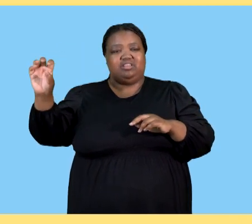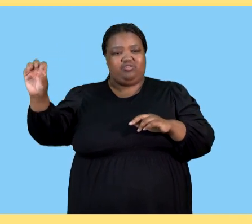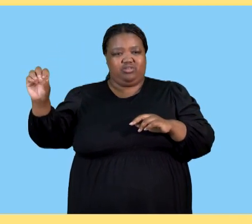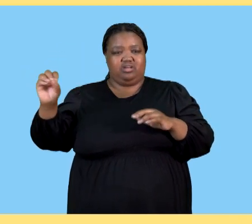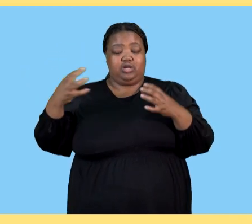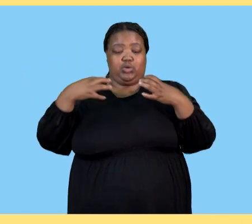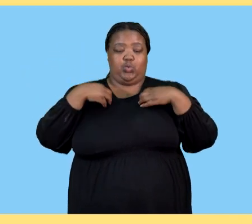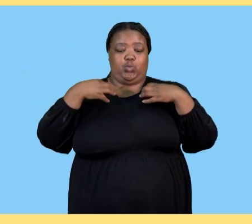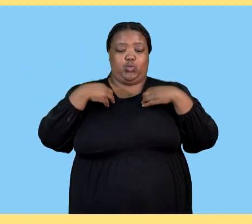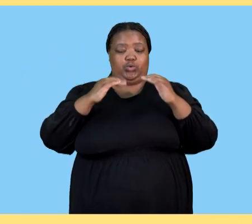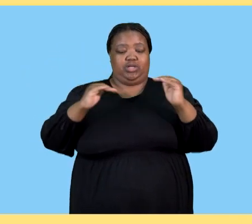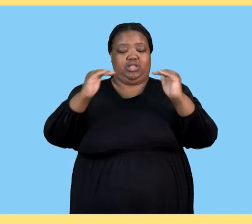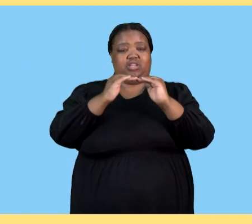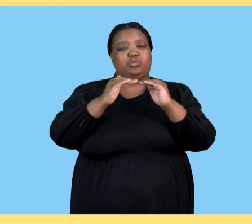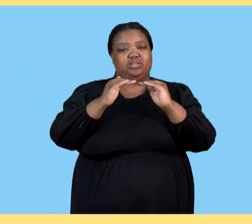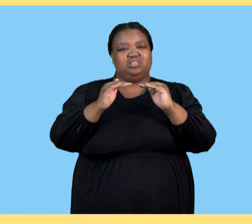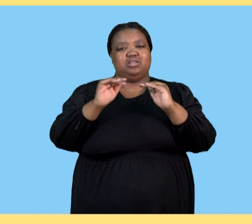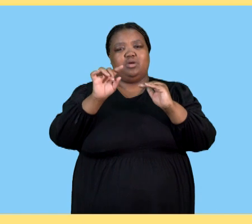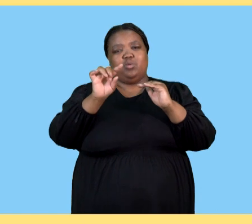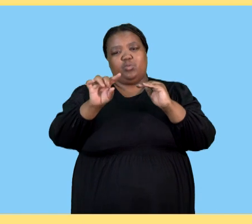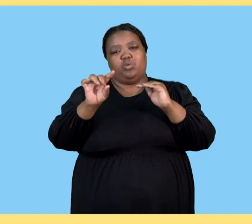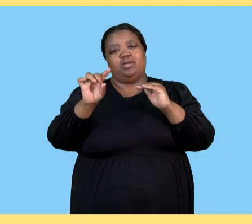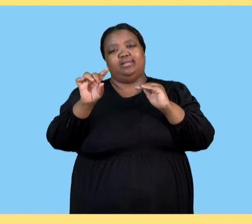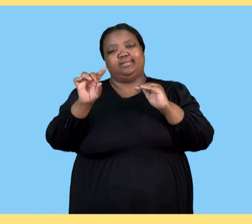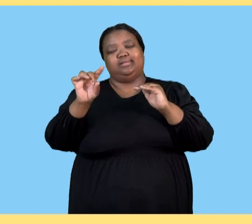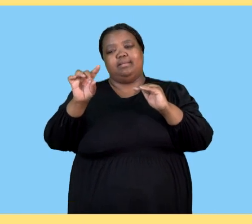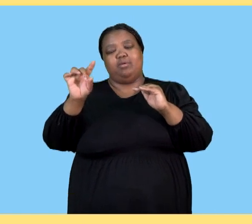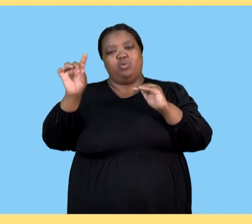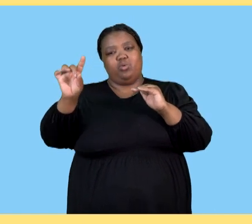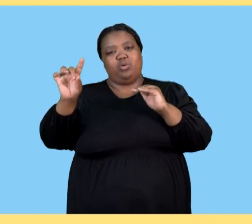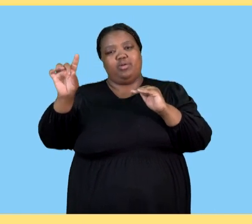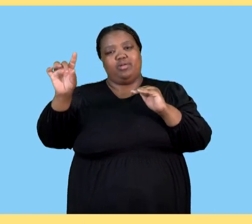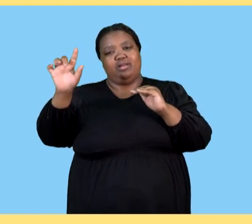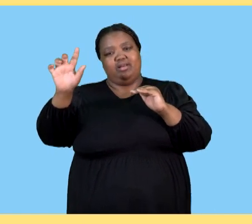1,118,600. So my honest equity therefore becomes